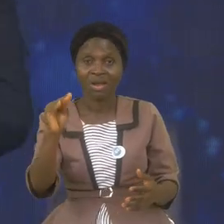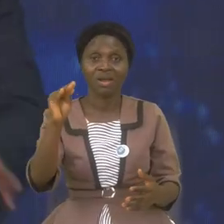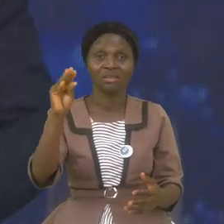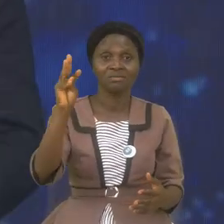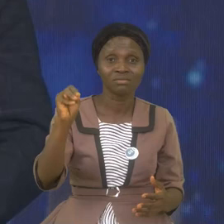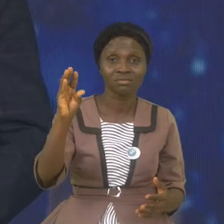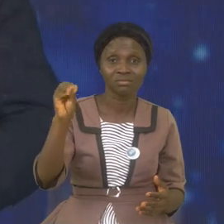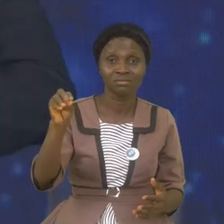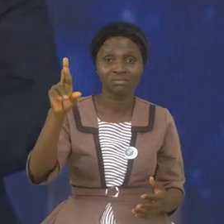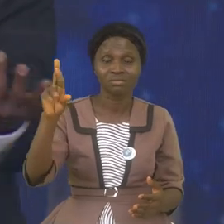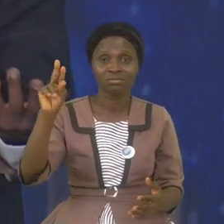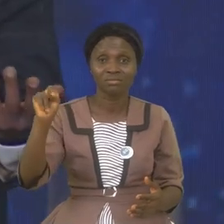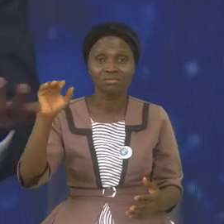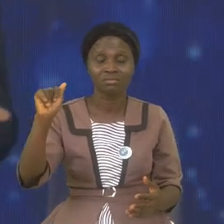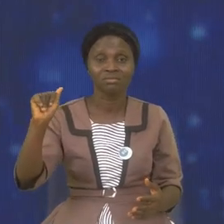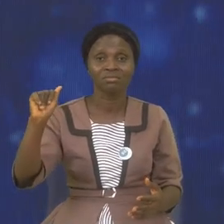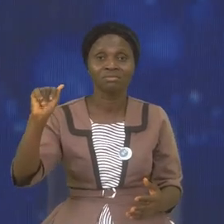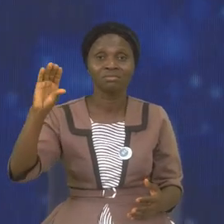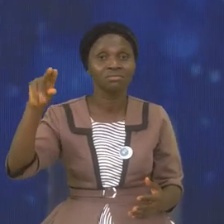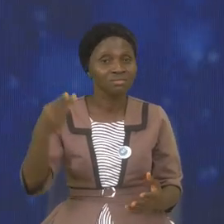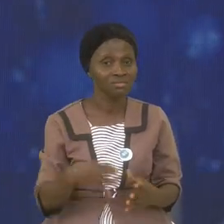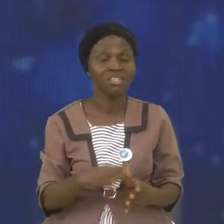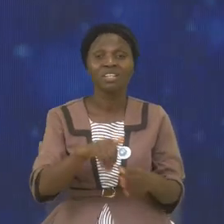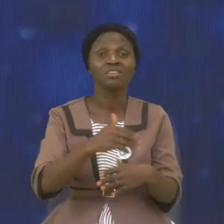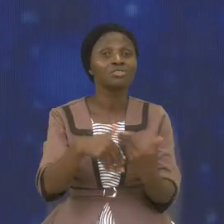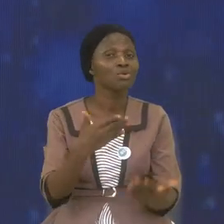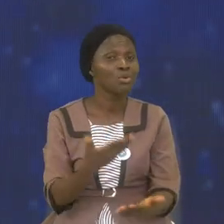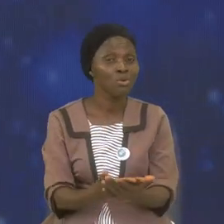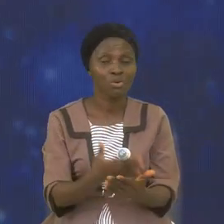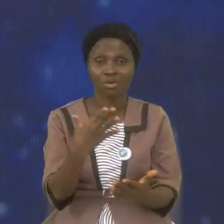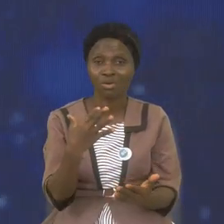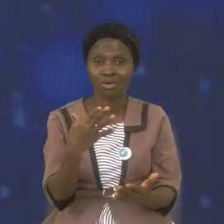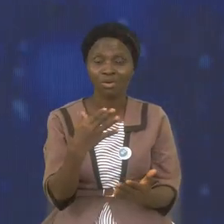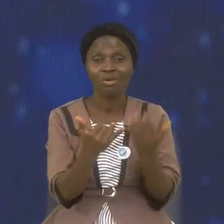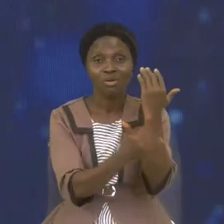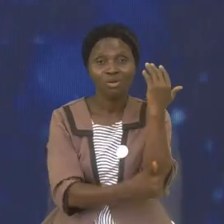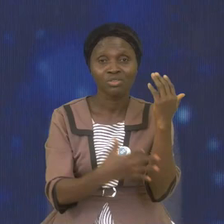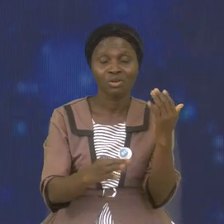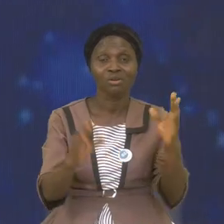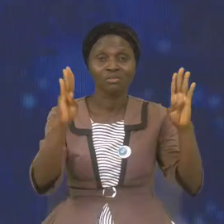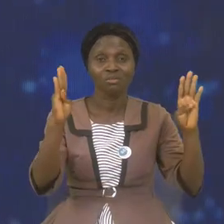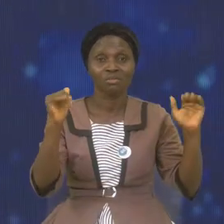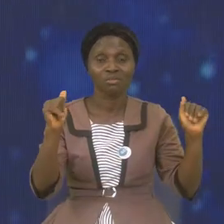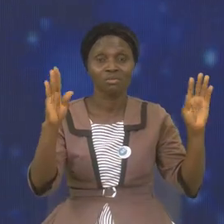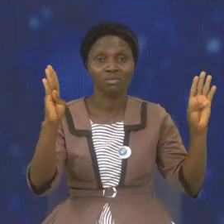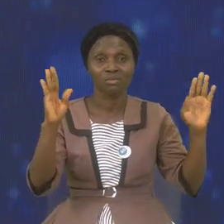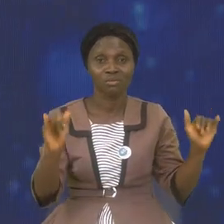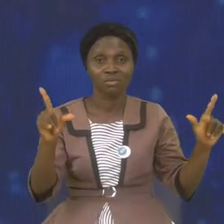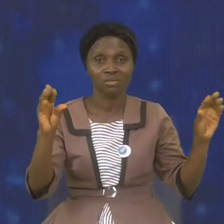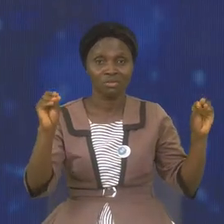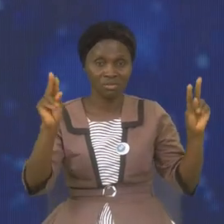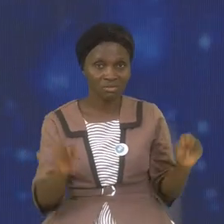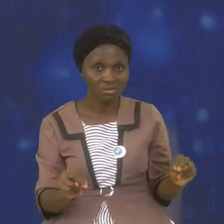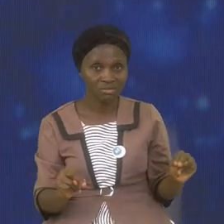whole of Babylon. And now, as the prophecy had said, that the